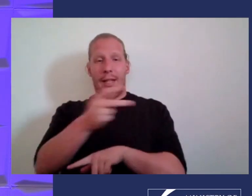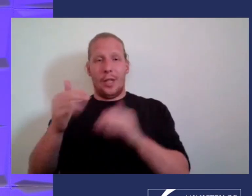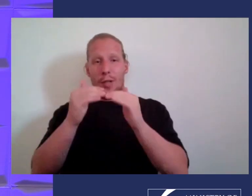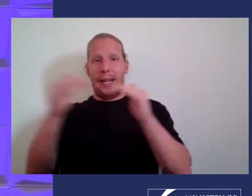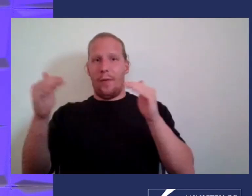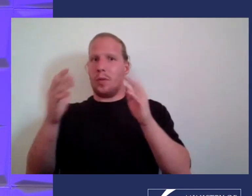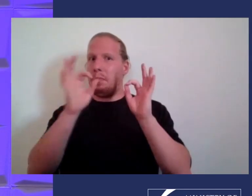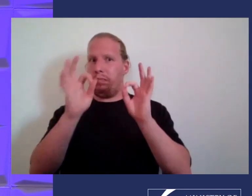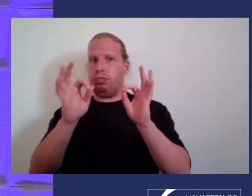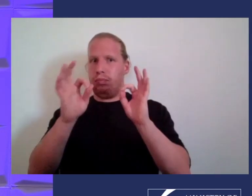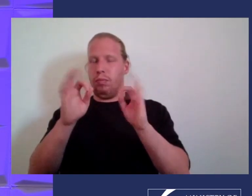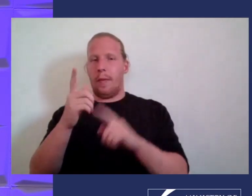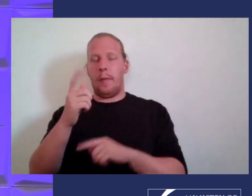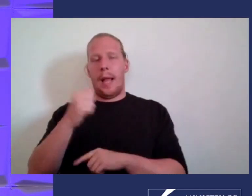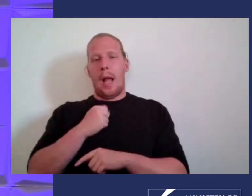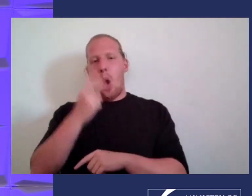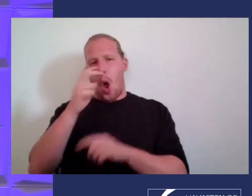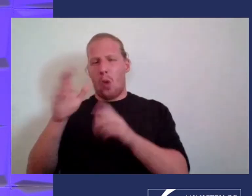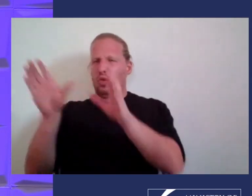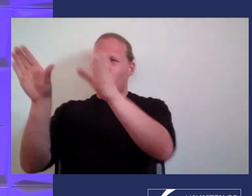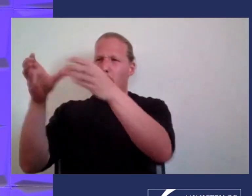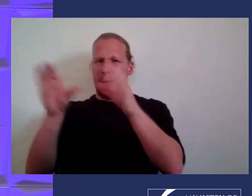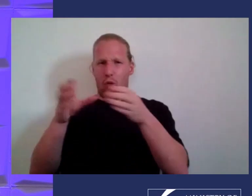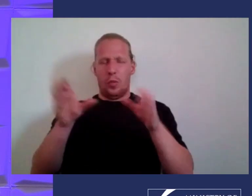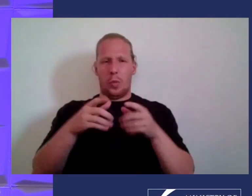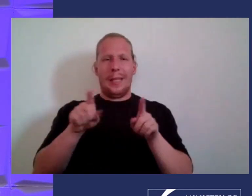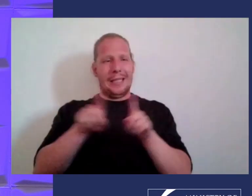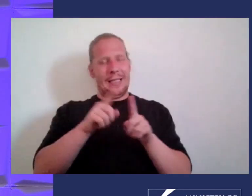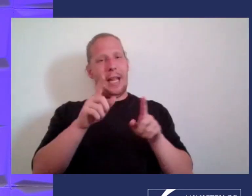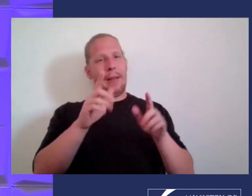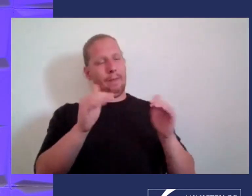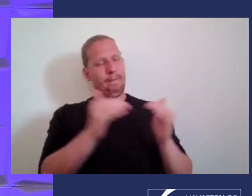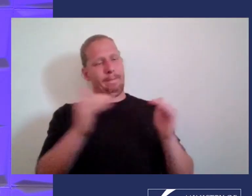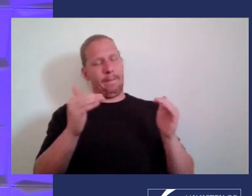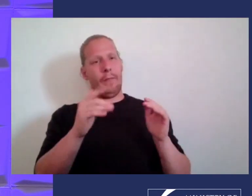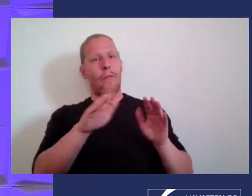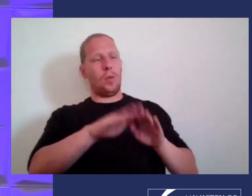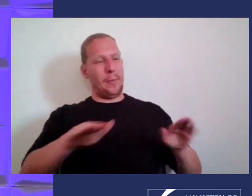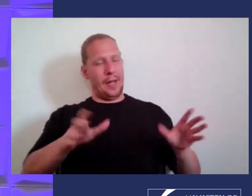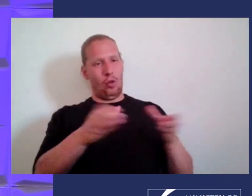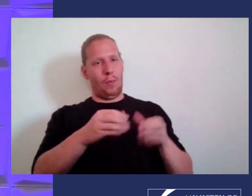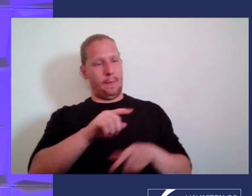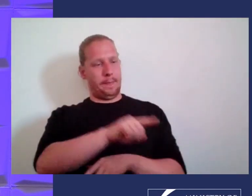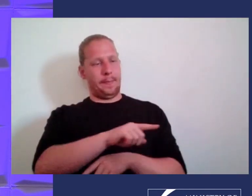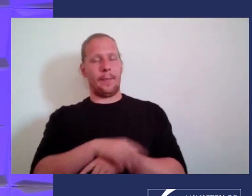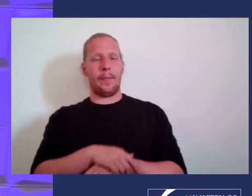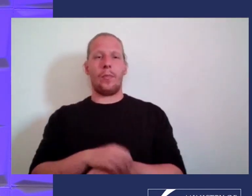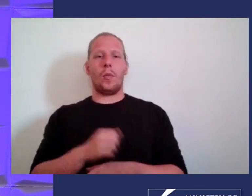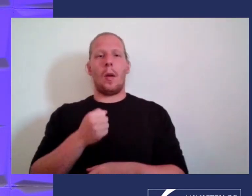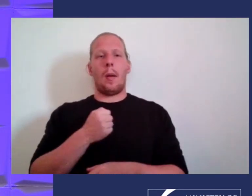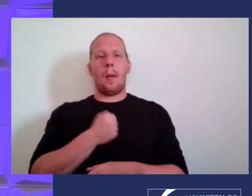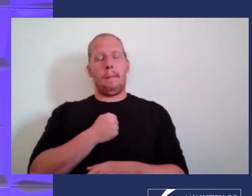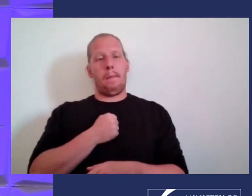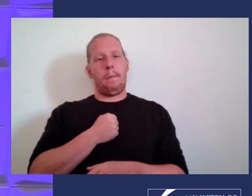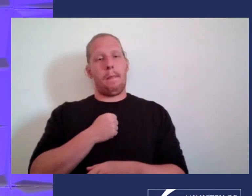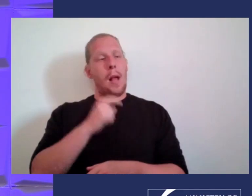are getting boosted and protected, and we want to do the same for our tamariki. My boys, my eldest was vaccinated.